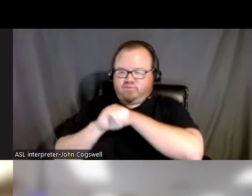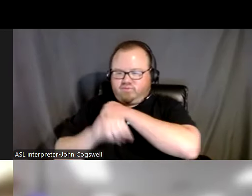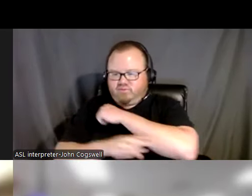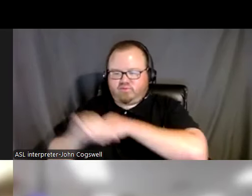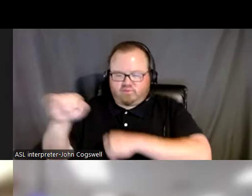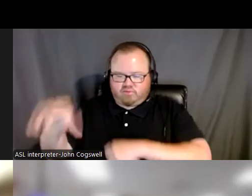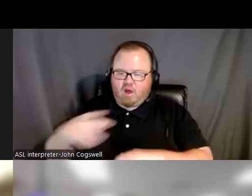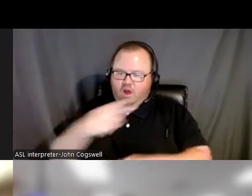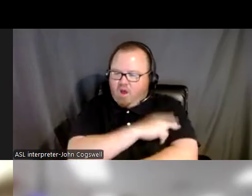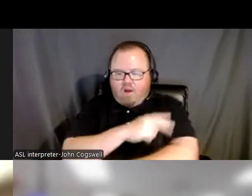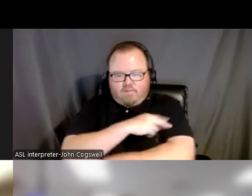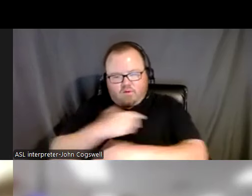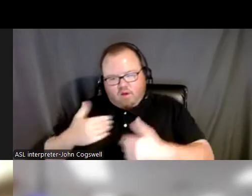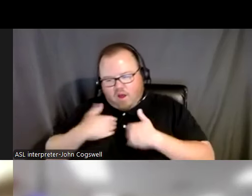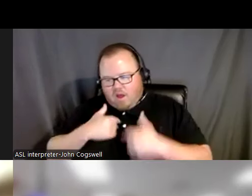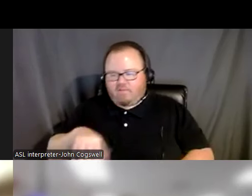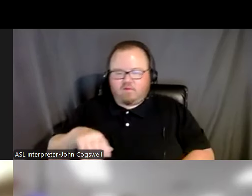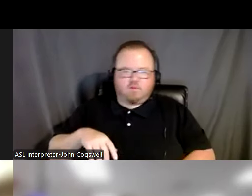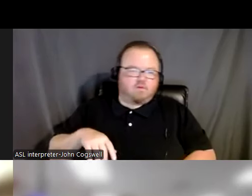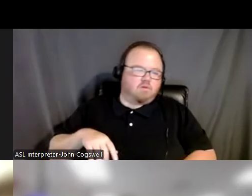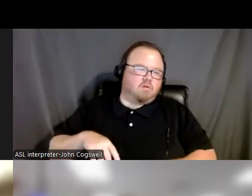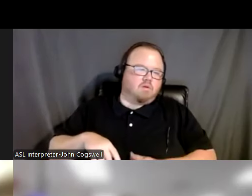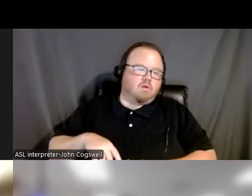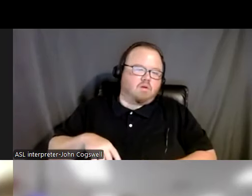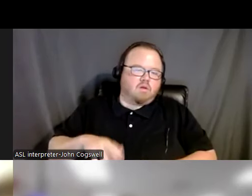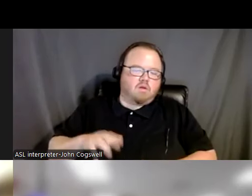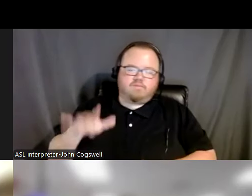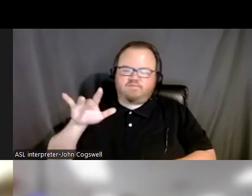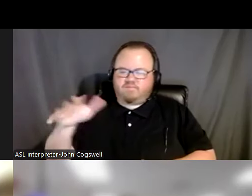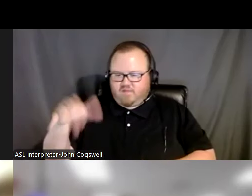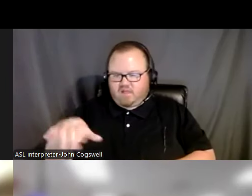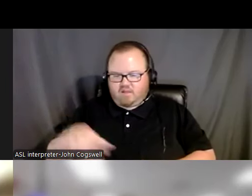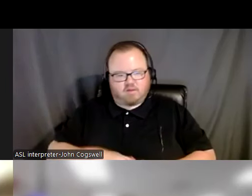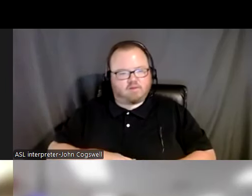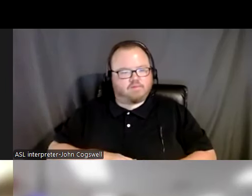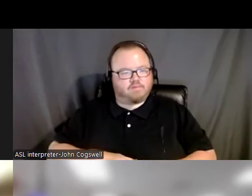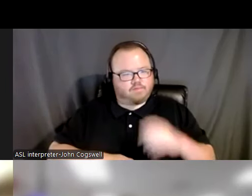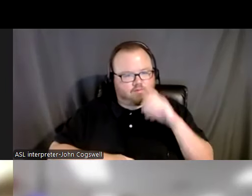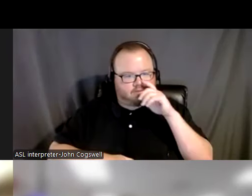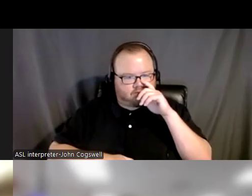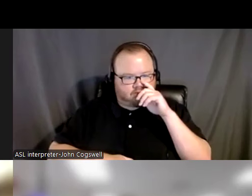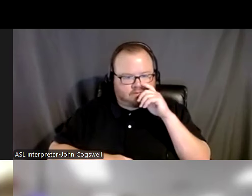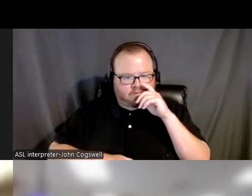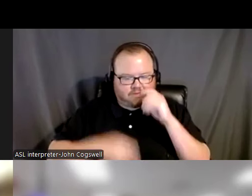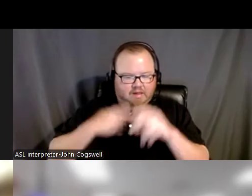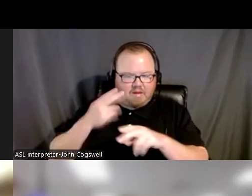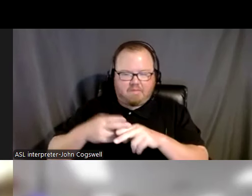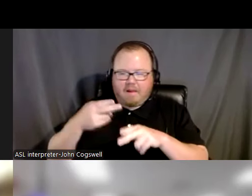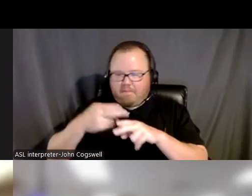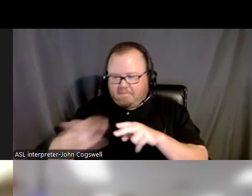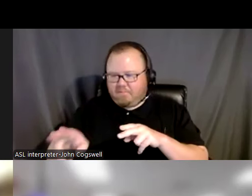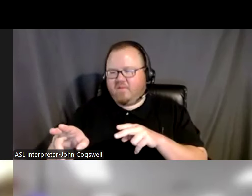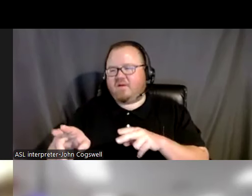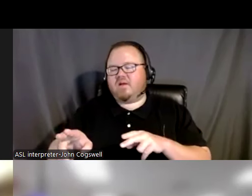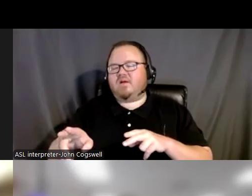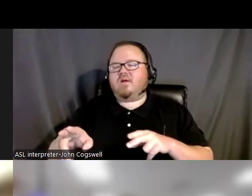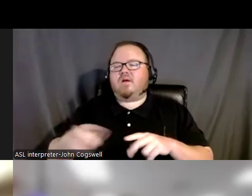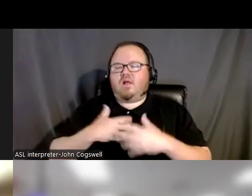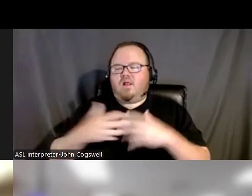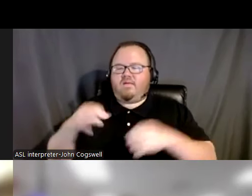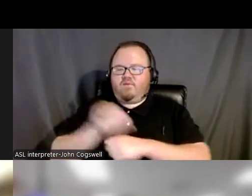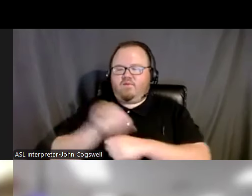most healthcare, spaces. And then on the next slide too, I mentioned this briefly previously, but I've done a lot of work